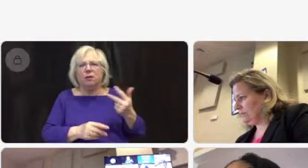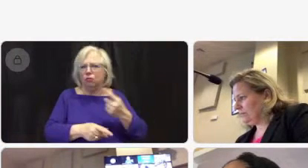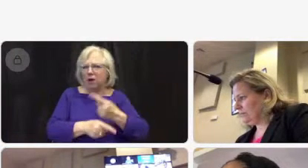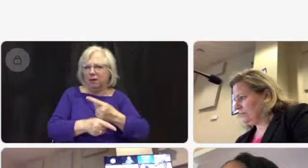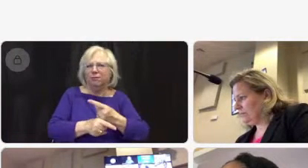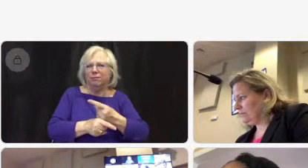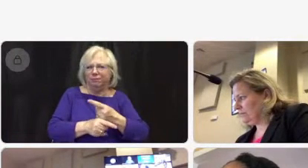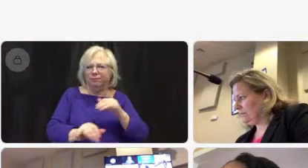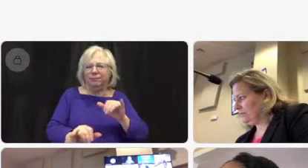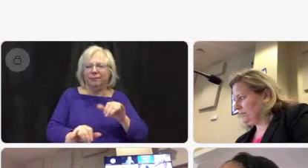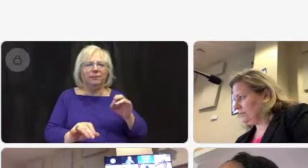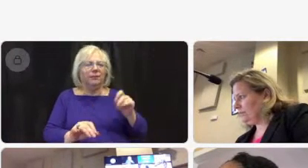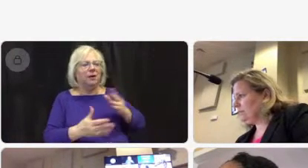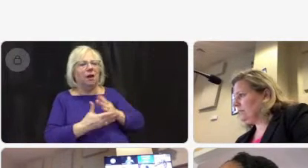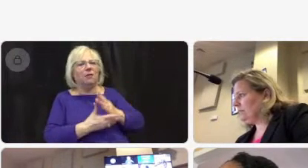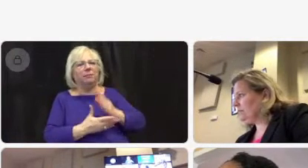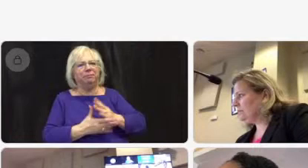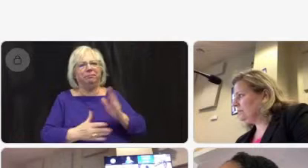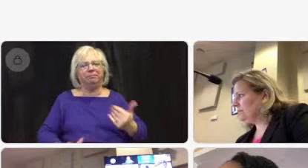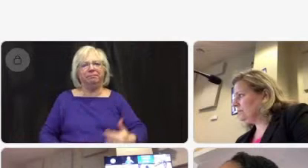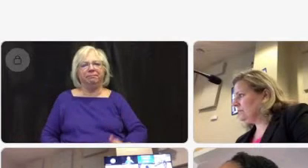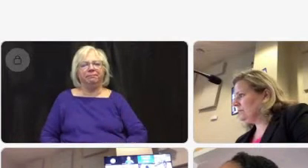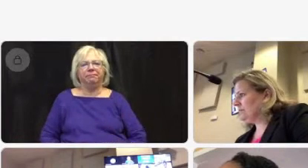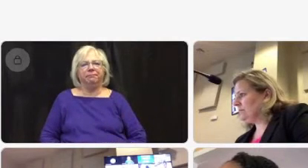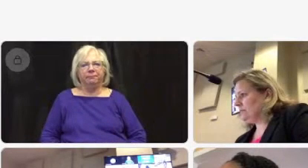all right.